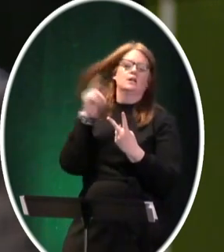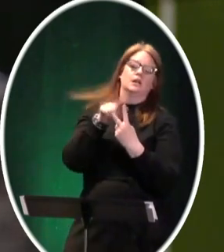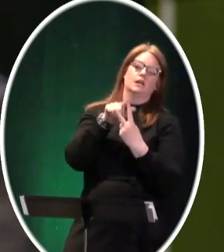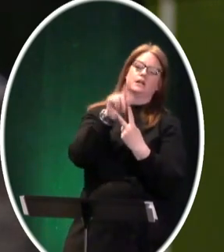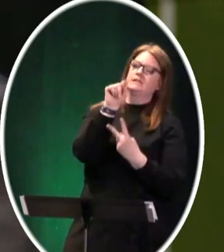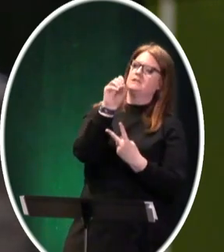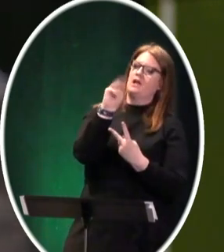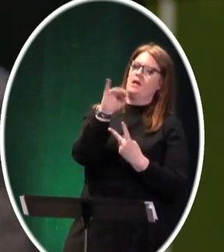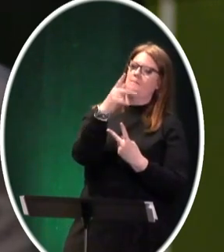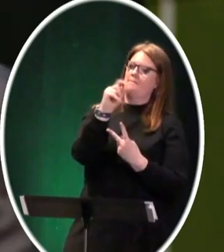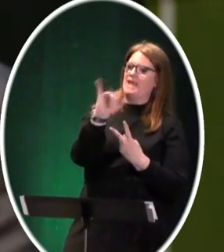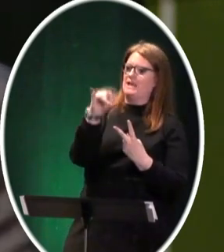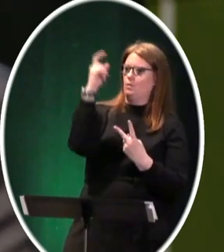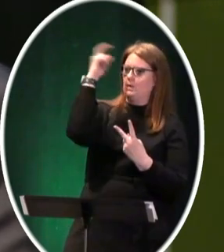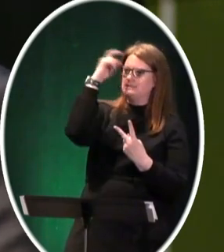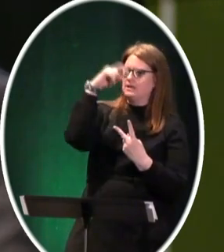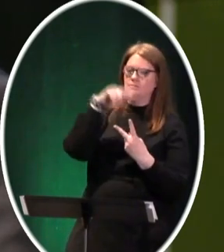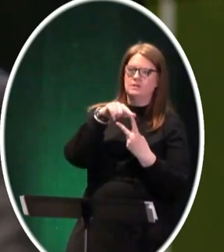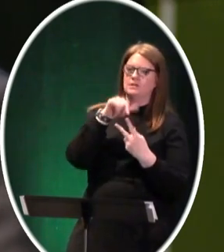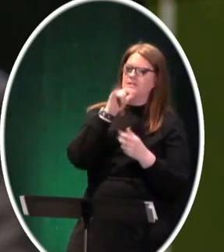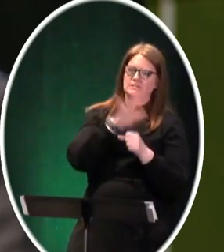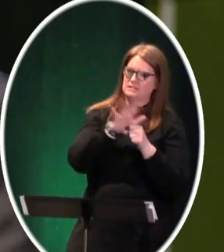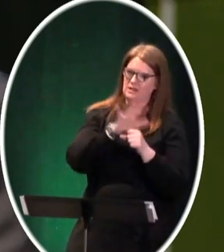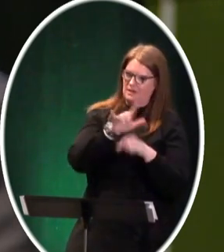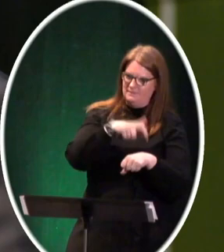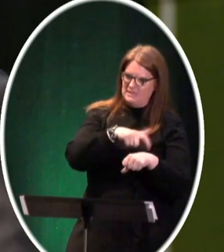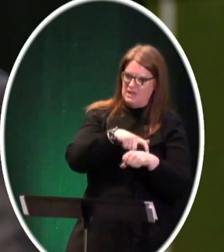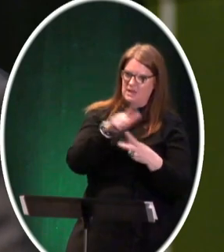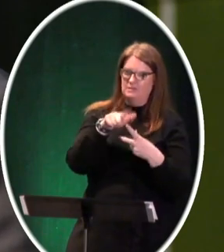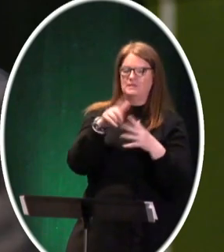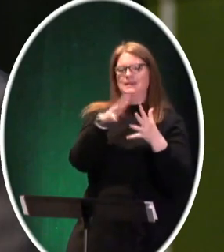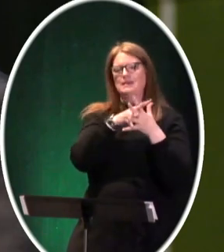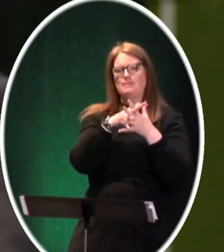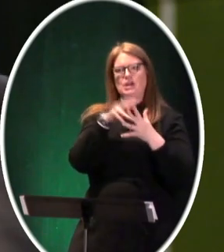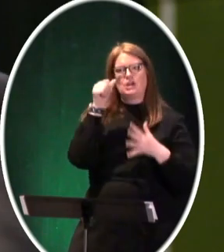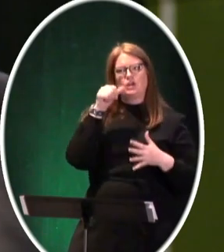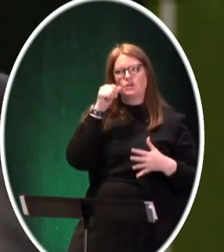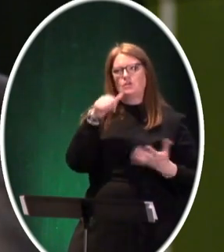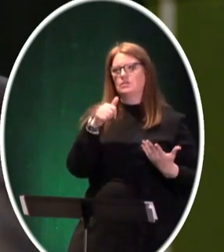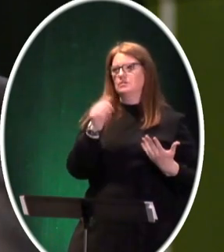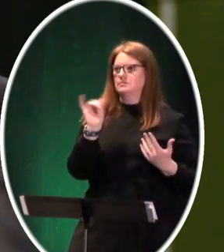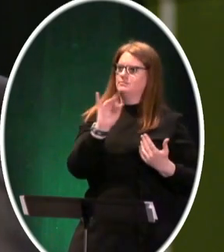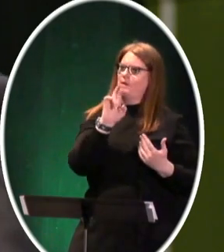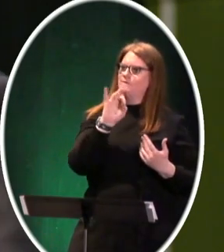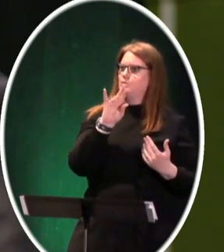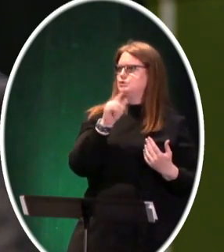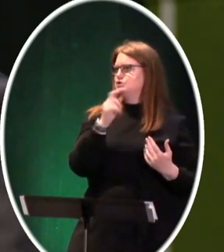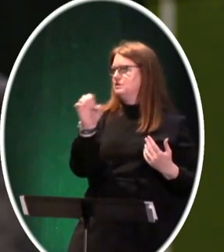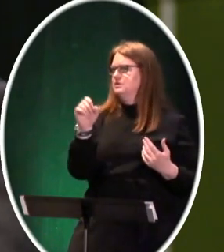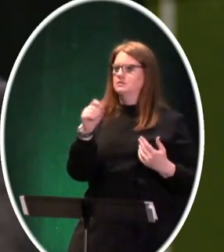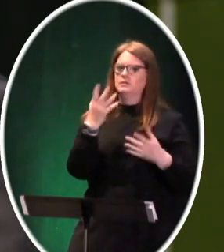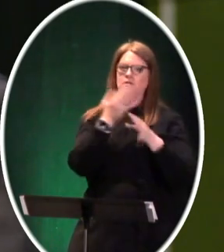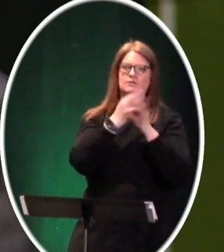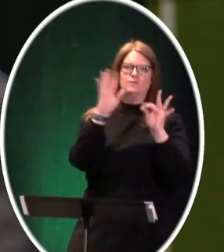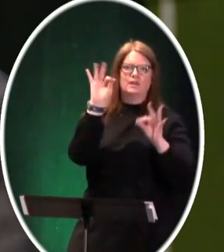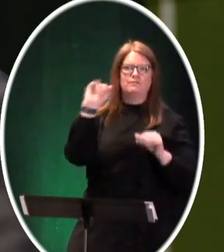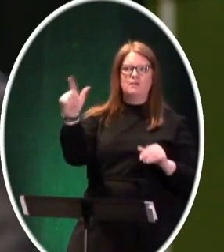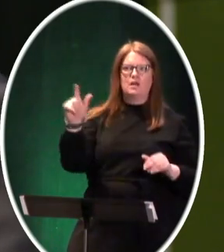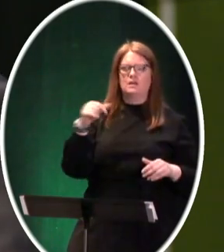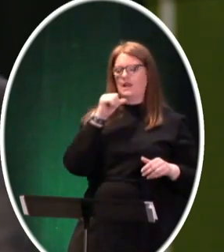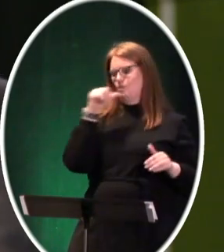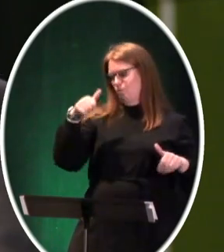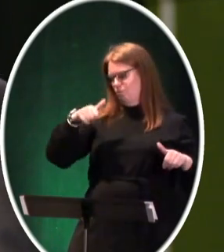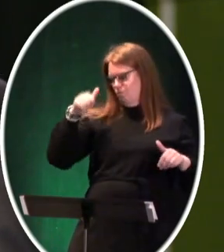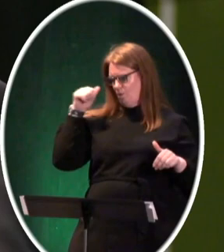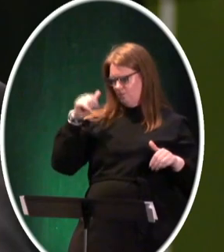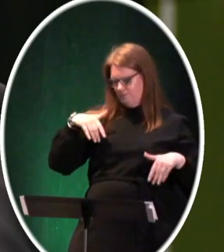share any Tom Petty wisdom. Today we don't have enough time, but American Girl, Live Like a Refugee, Free Fallin', his anthem, I Won't Back Down. There's a lot of